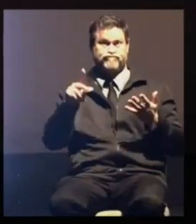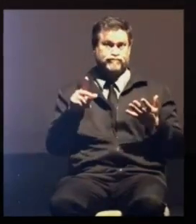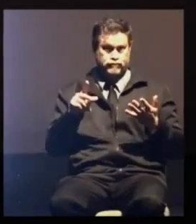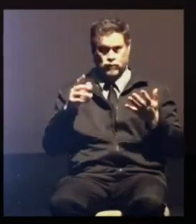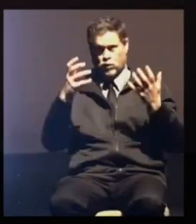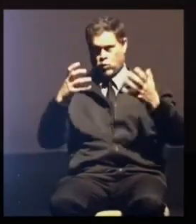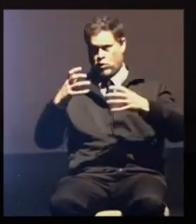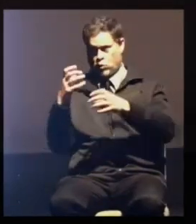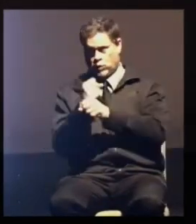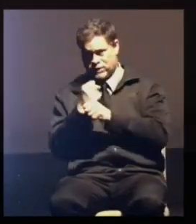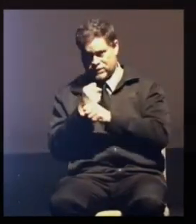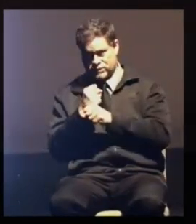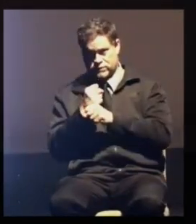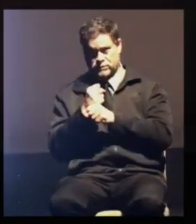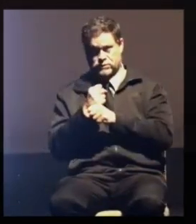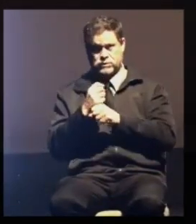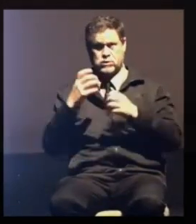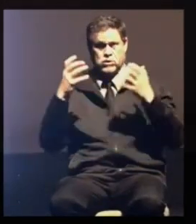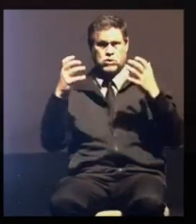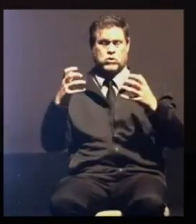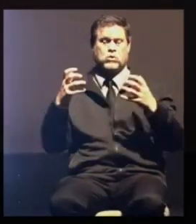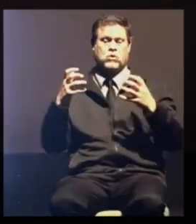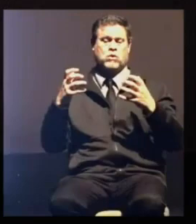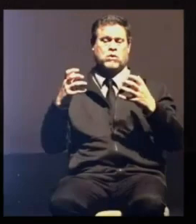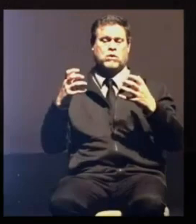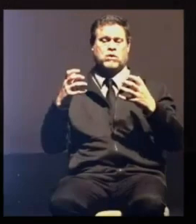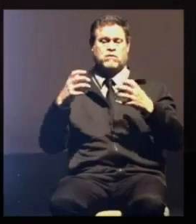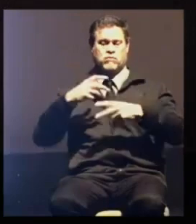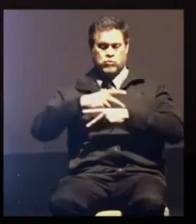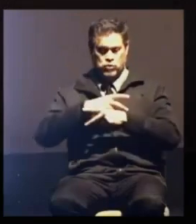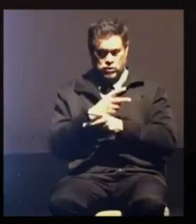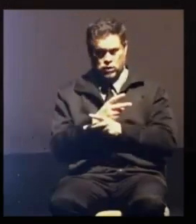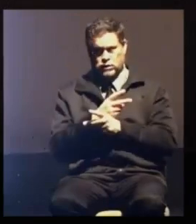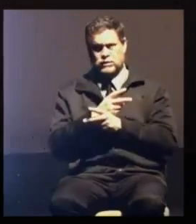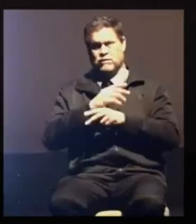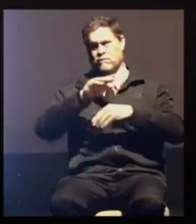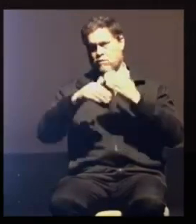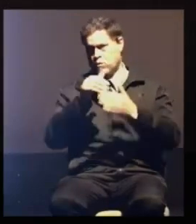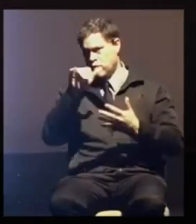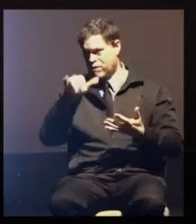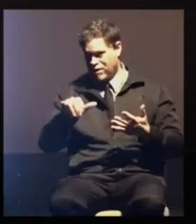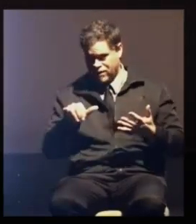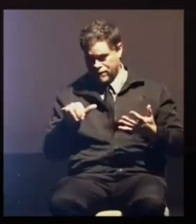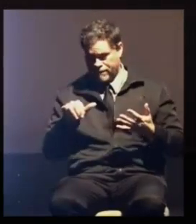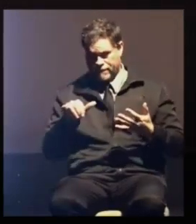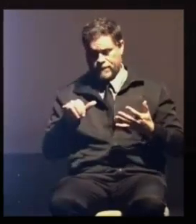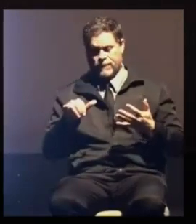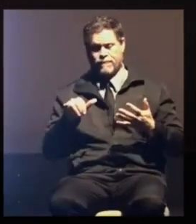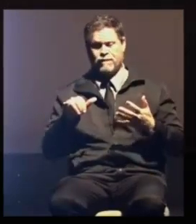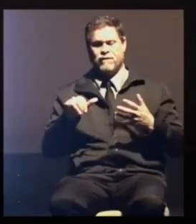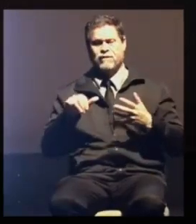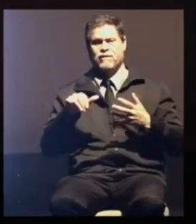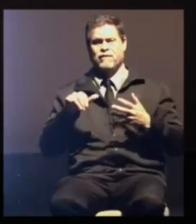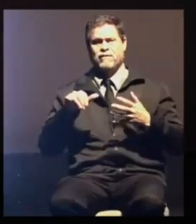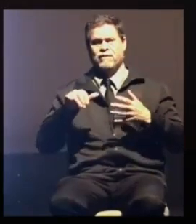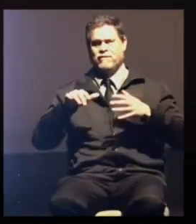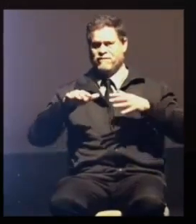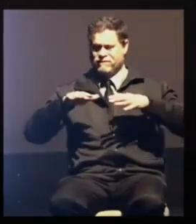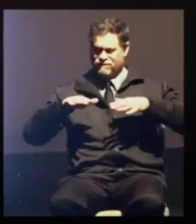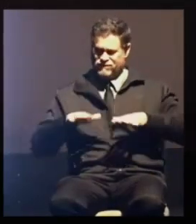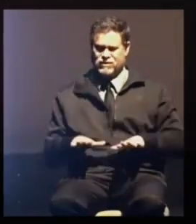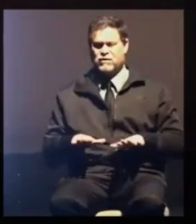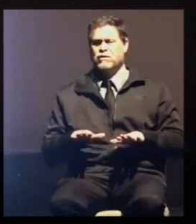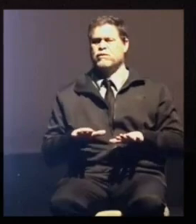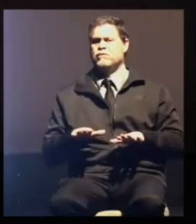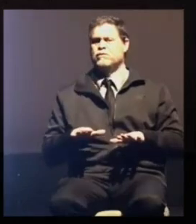you want to win. You want to be productive and all that, but deep down, you know, these